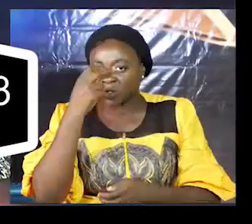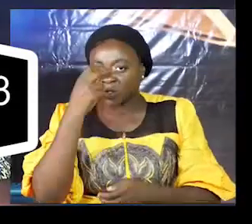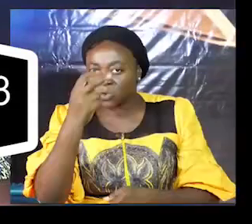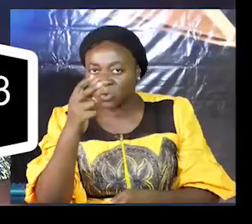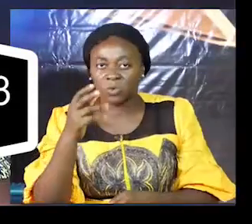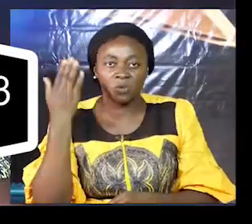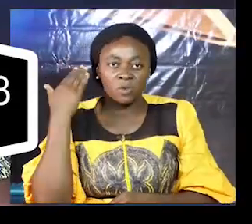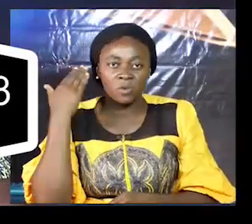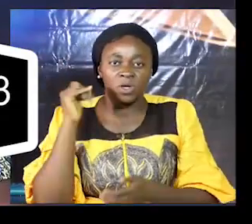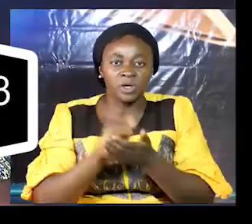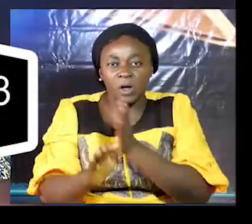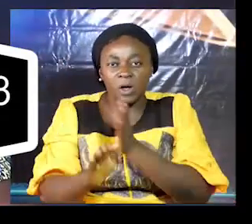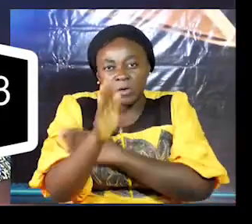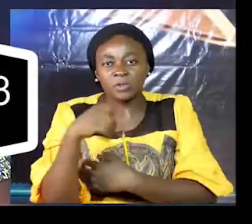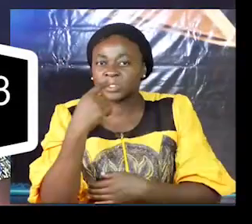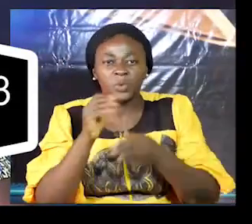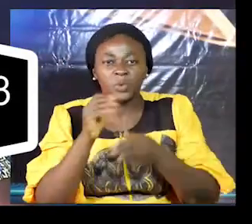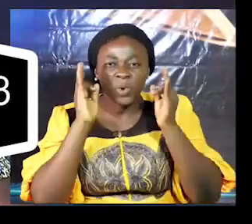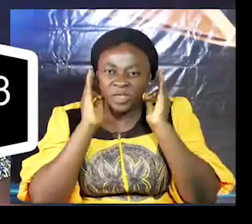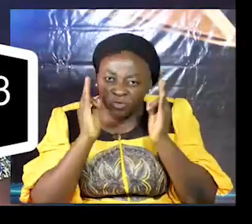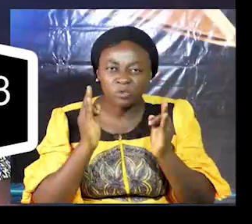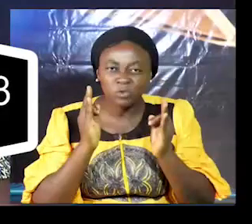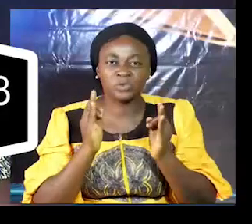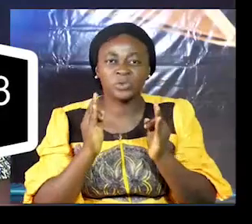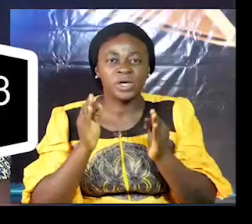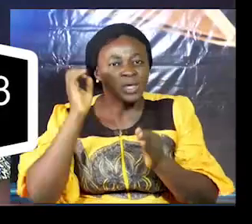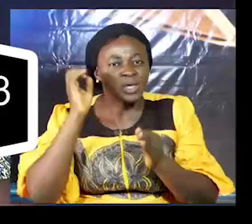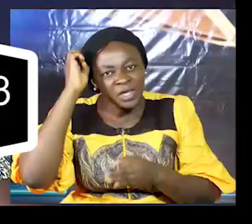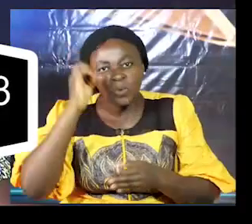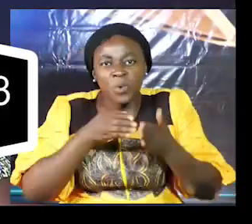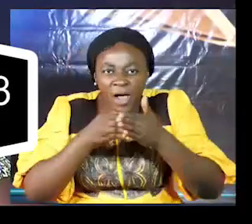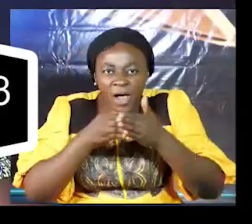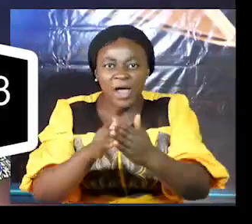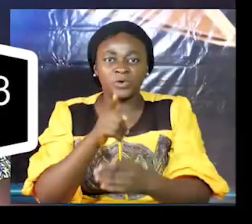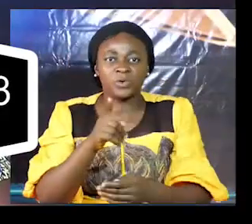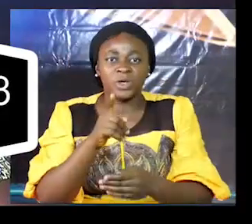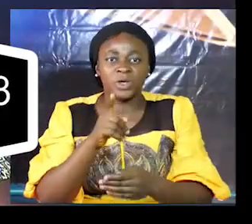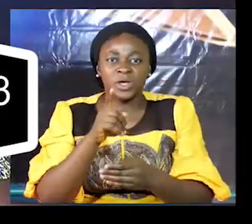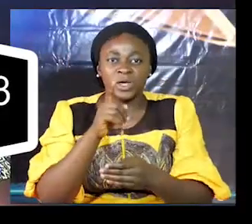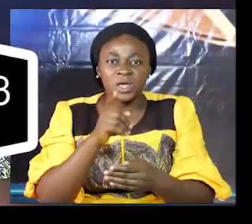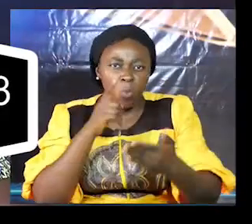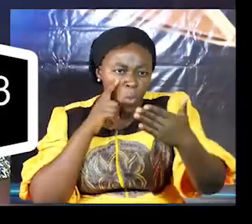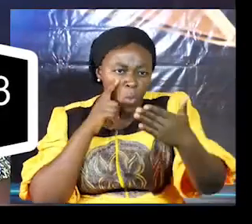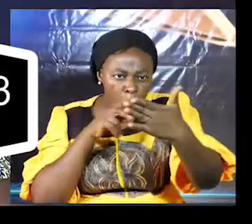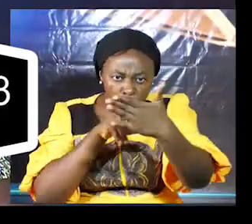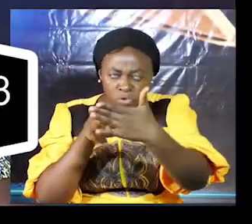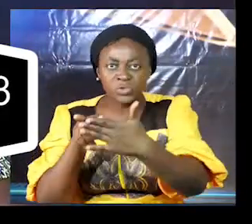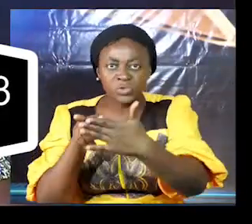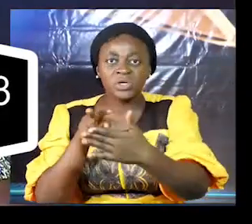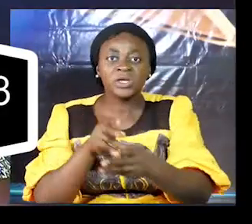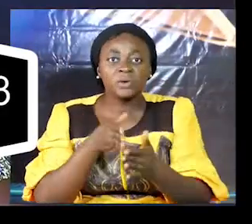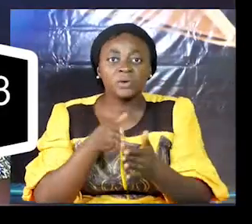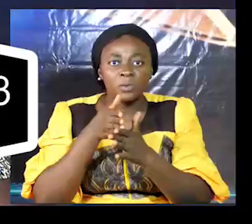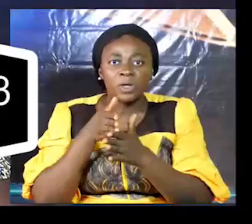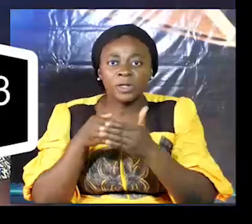you. He will guide you. He will monitor your progress. He will direct you. He didn't promise to leave